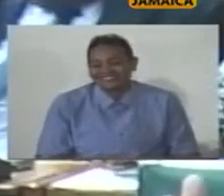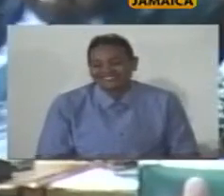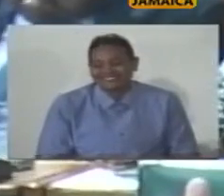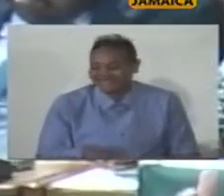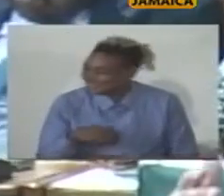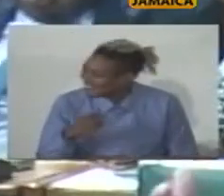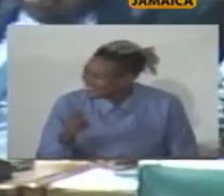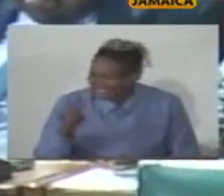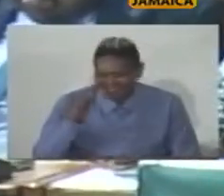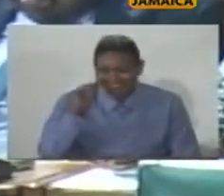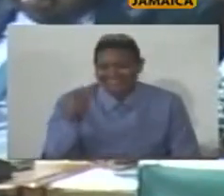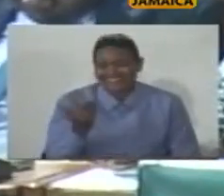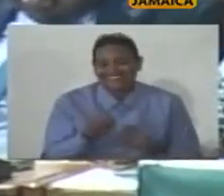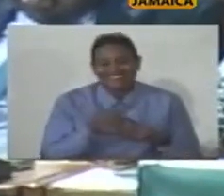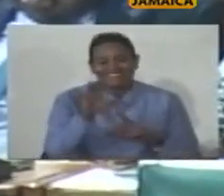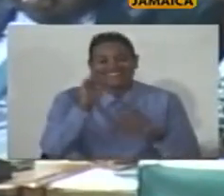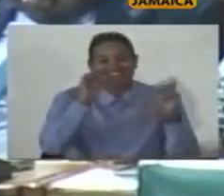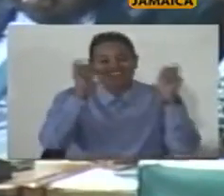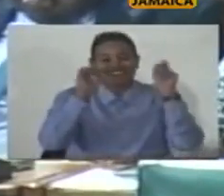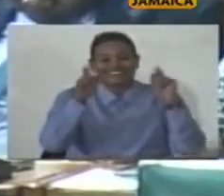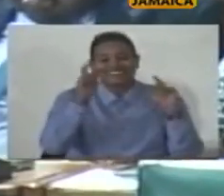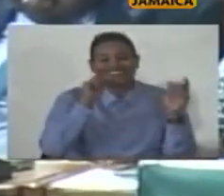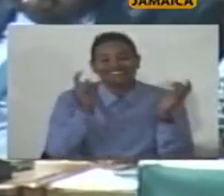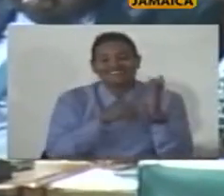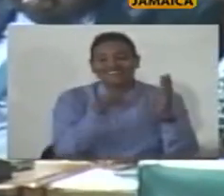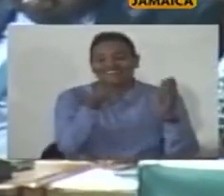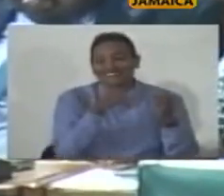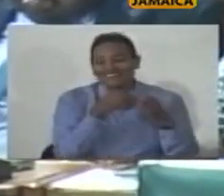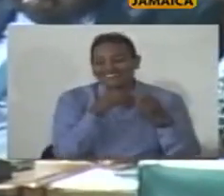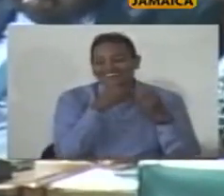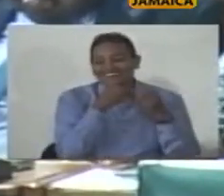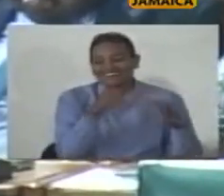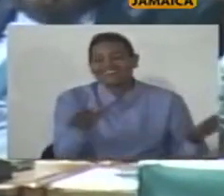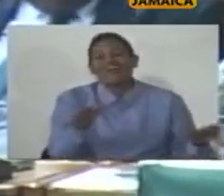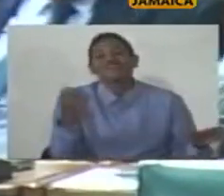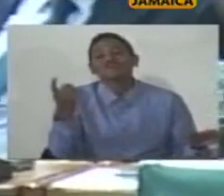from their expression that they realize that they have lost something for good.